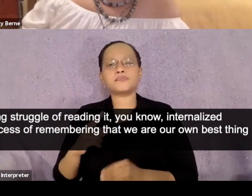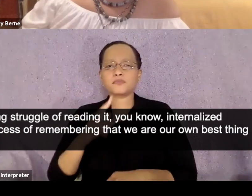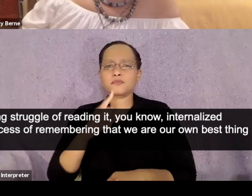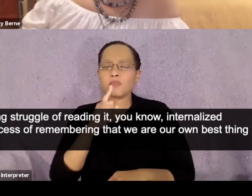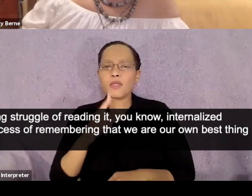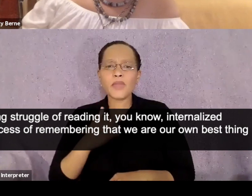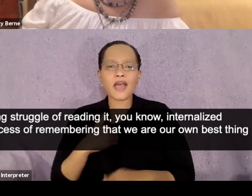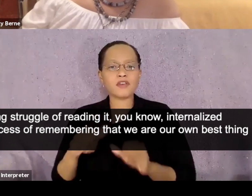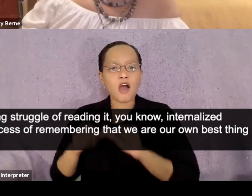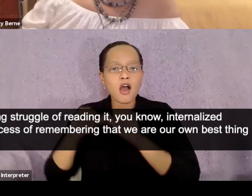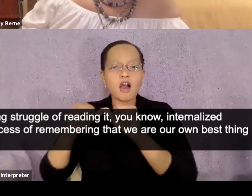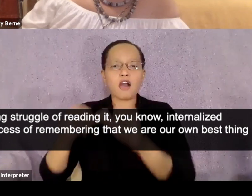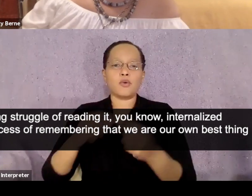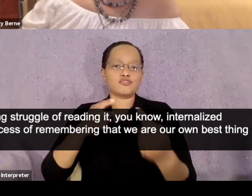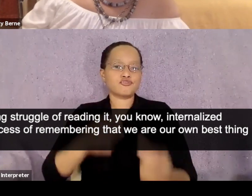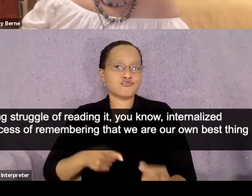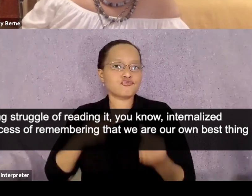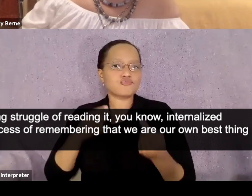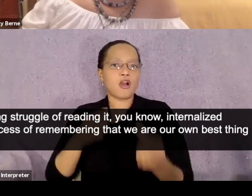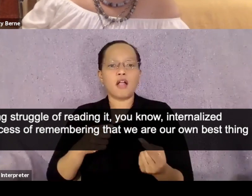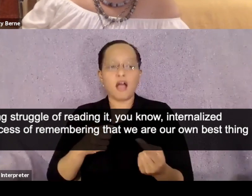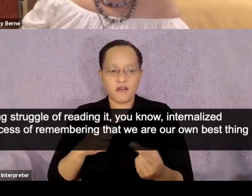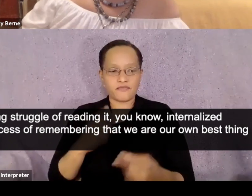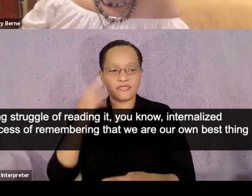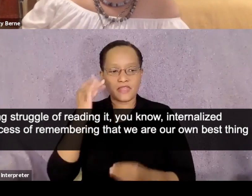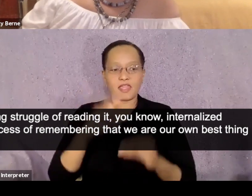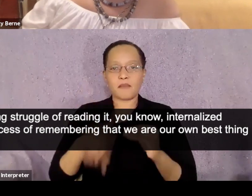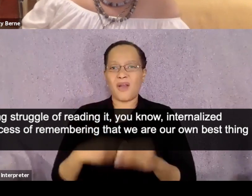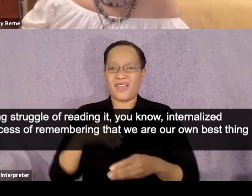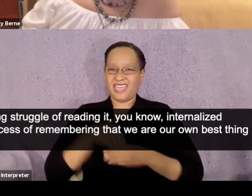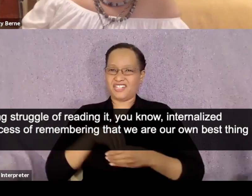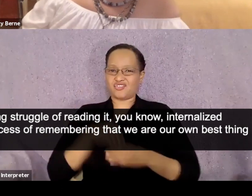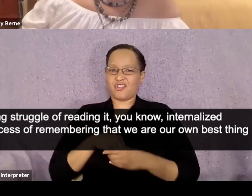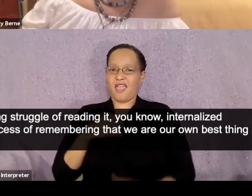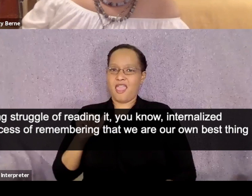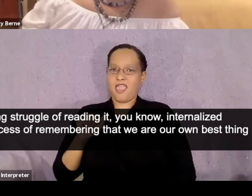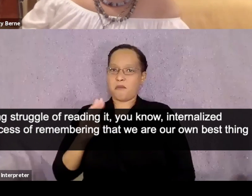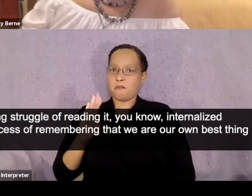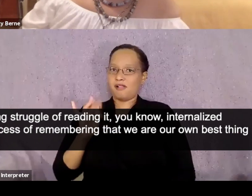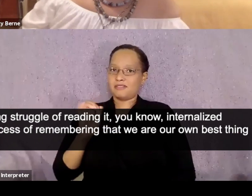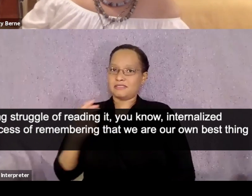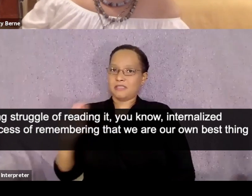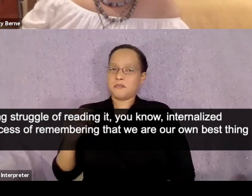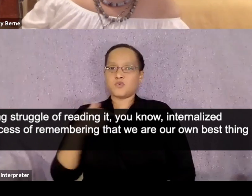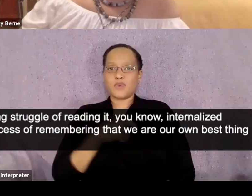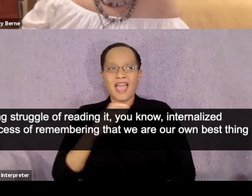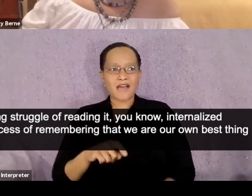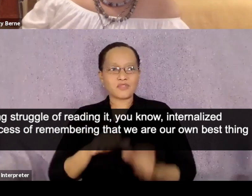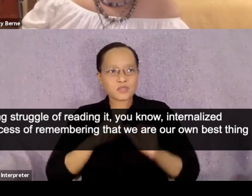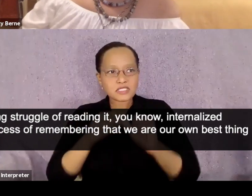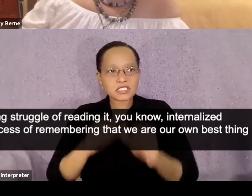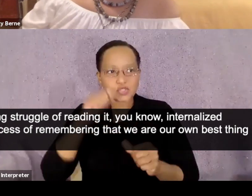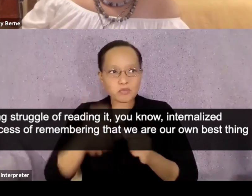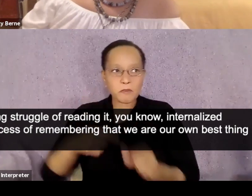struggle of ridding, you know, internalized ableism for ourselves, we have to be in a continual process of remembering that we are our own best